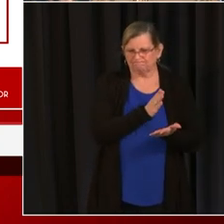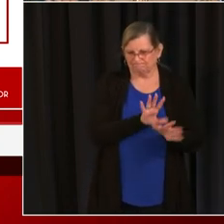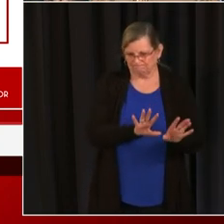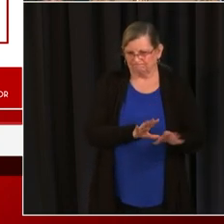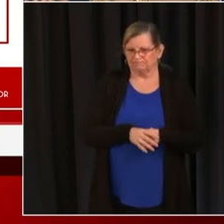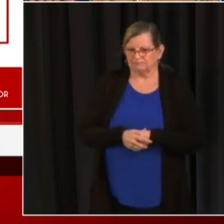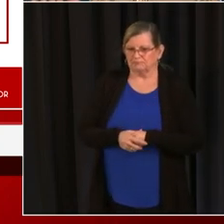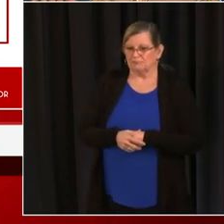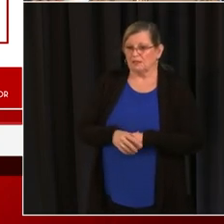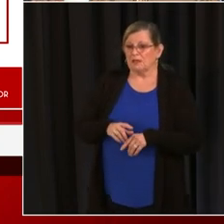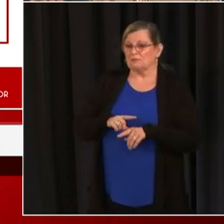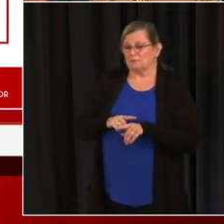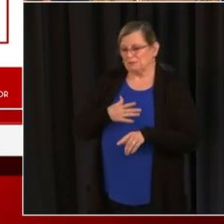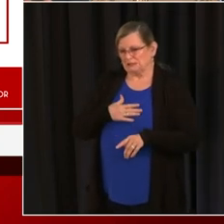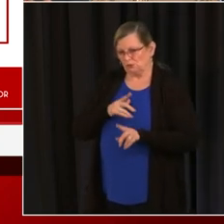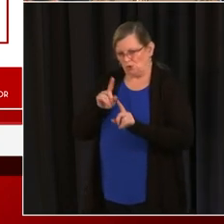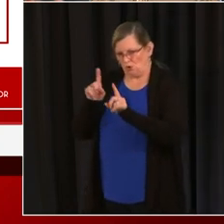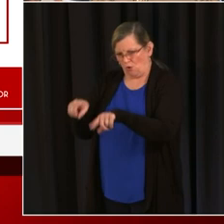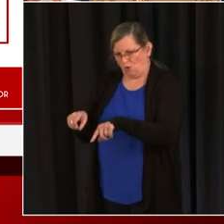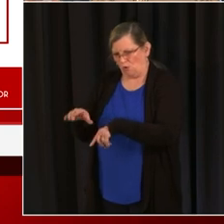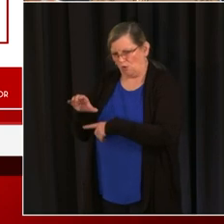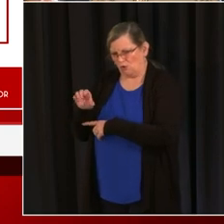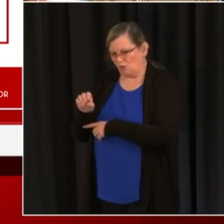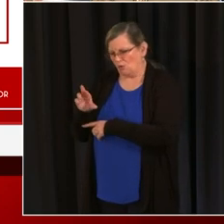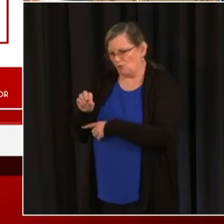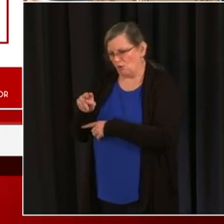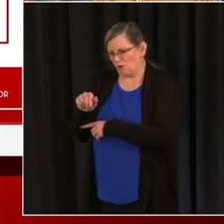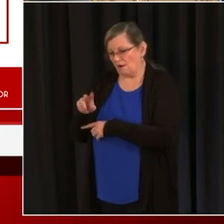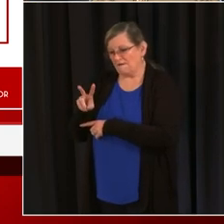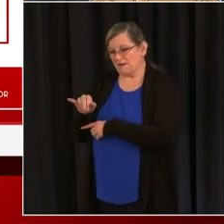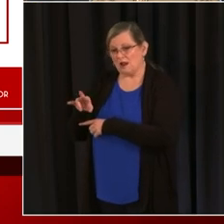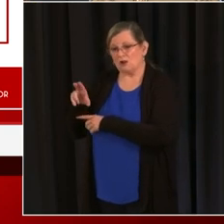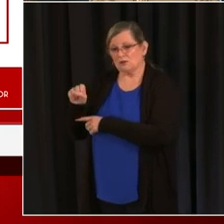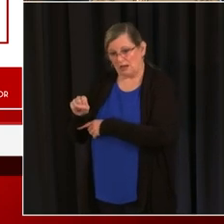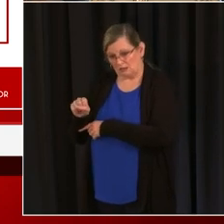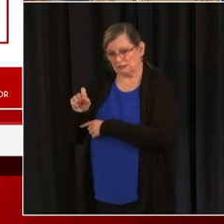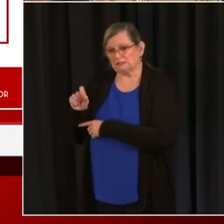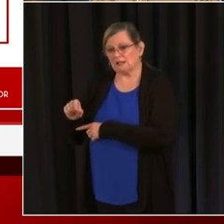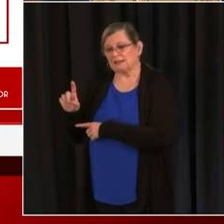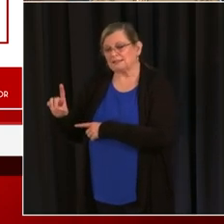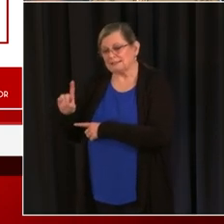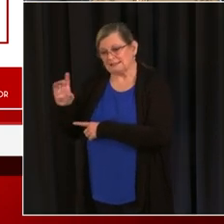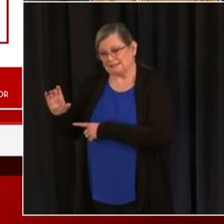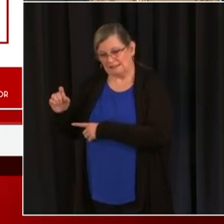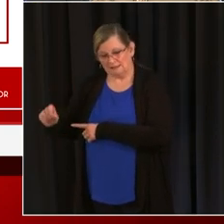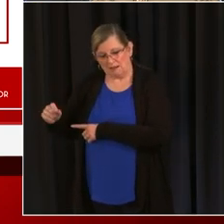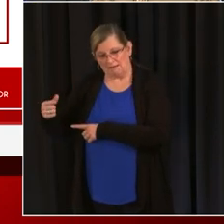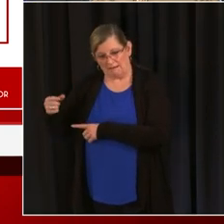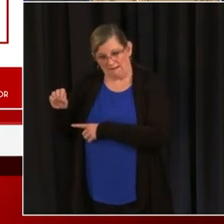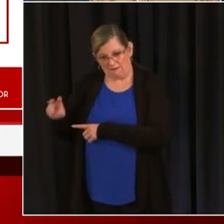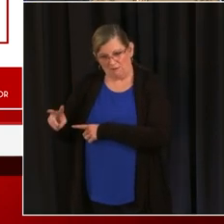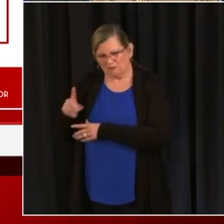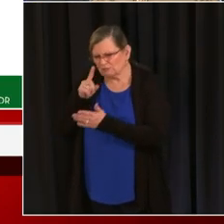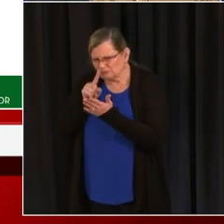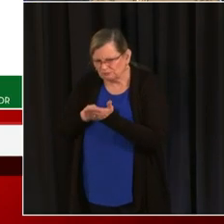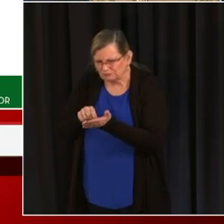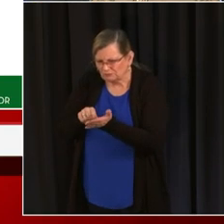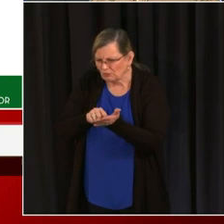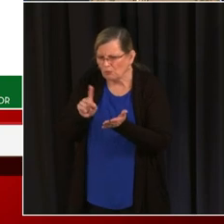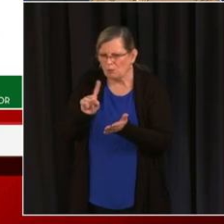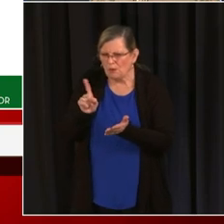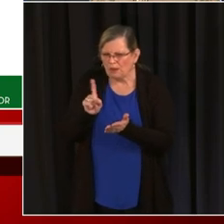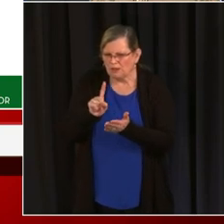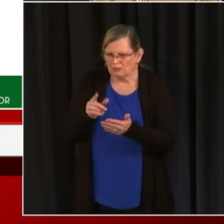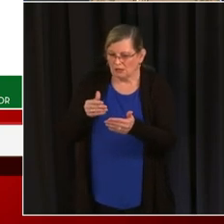to coronavirus.dc.gov to find out where you can get a free COVID-19 test. Let